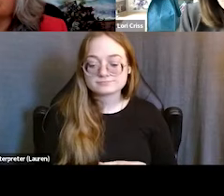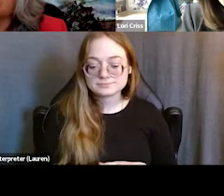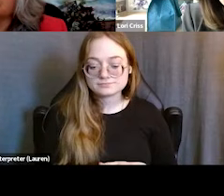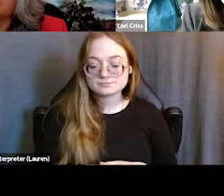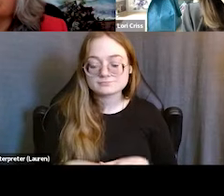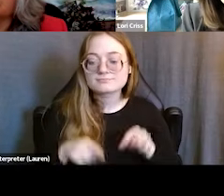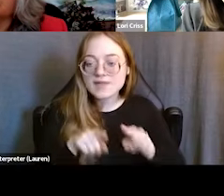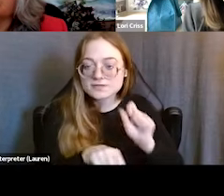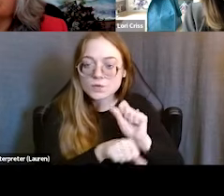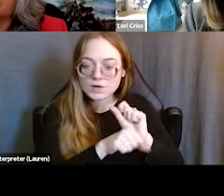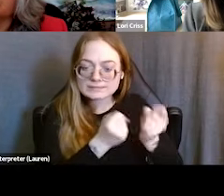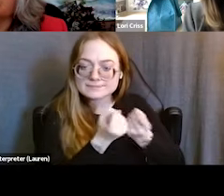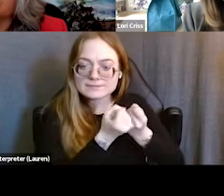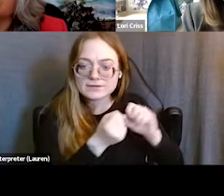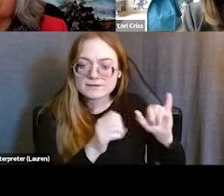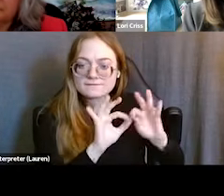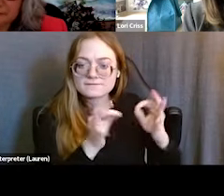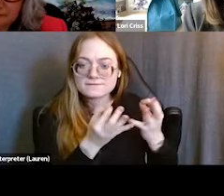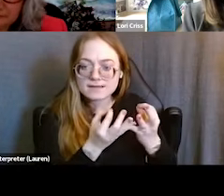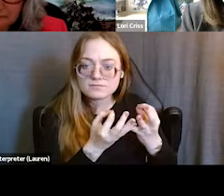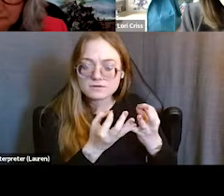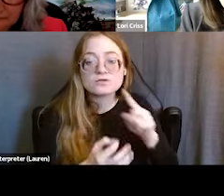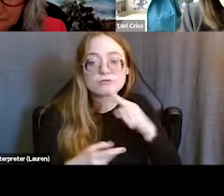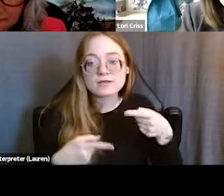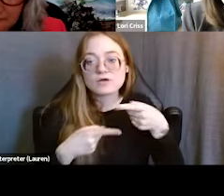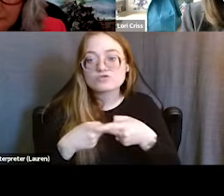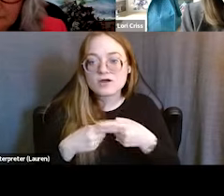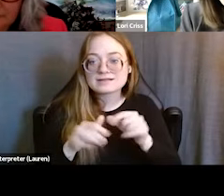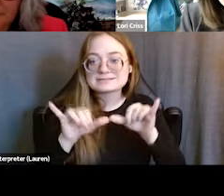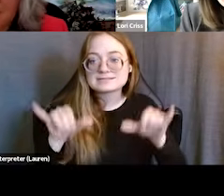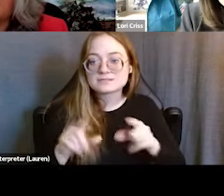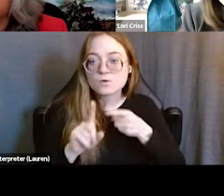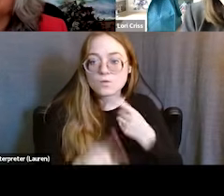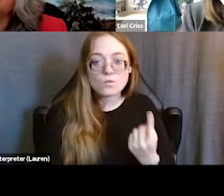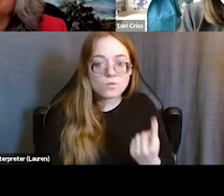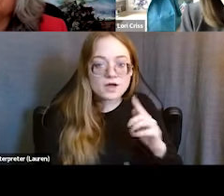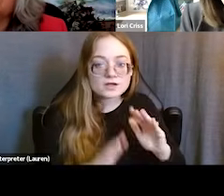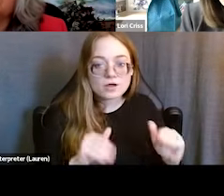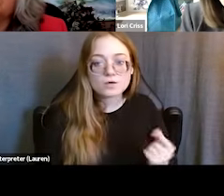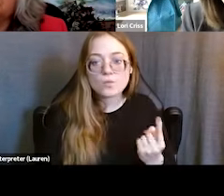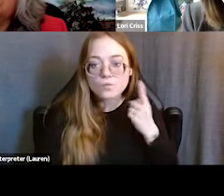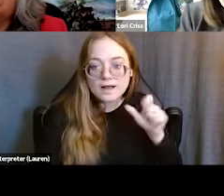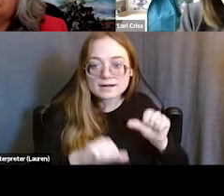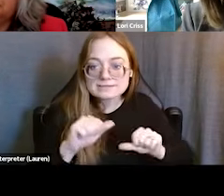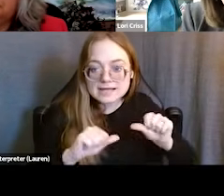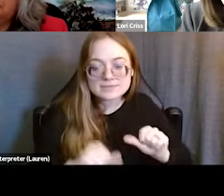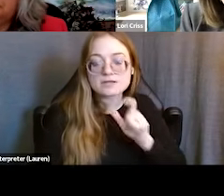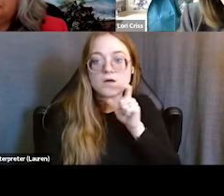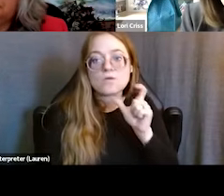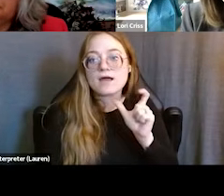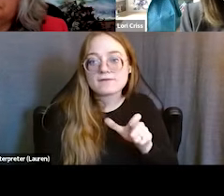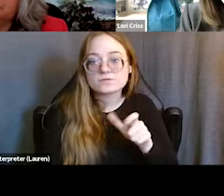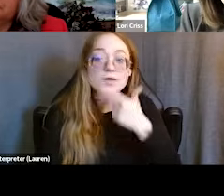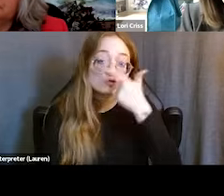support the family. So it really approaches that cross-system goal of one child, one assessment. They don't have to, in a